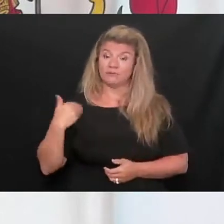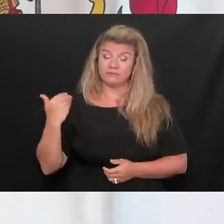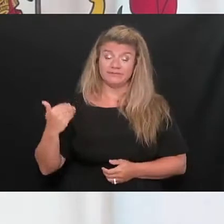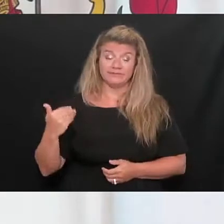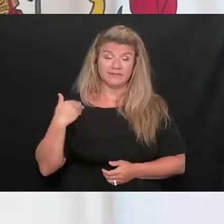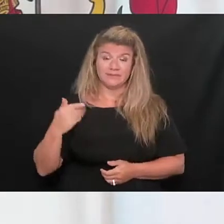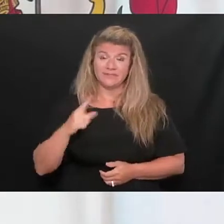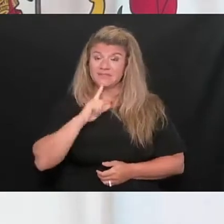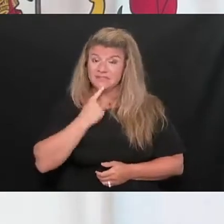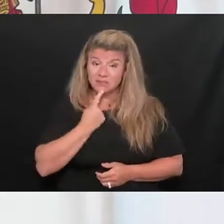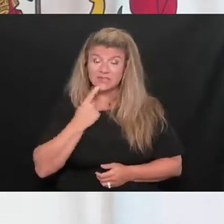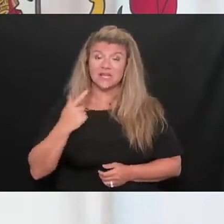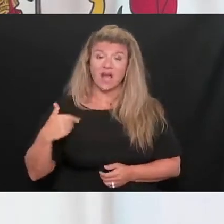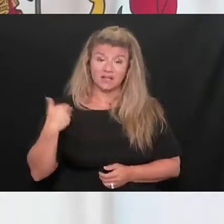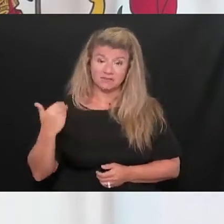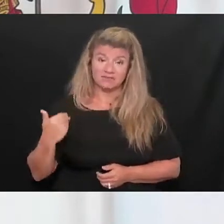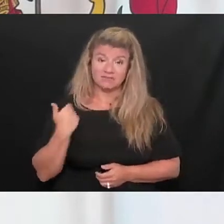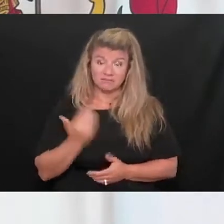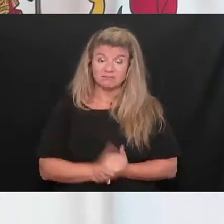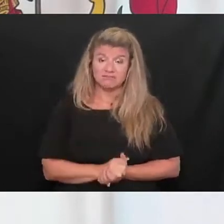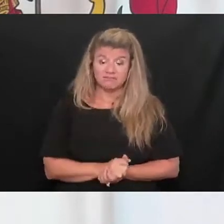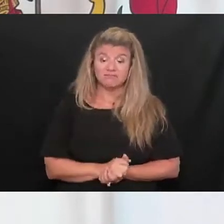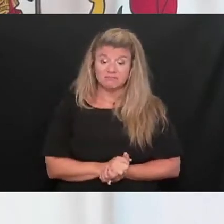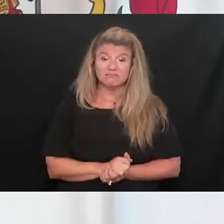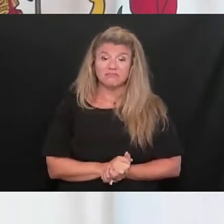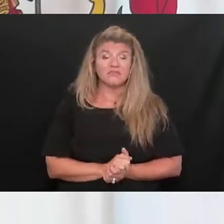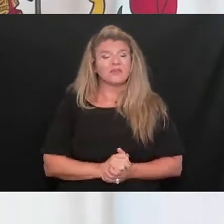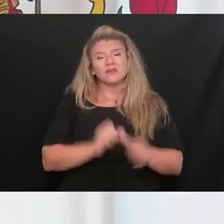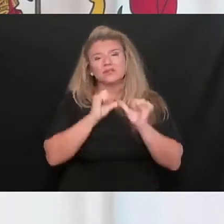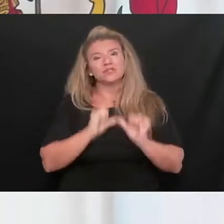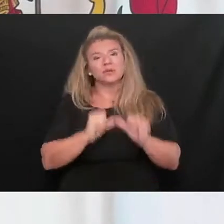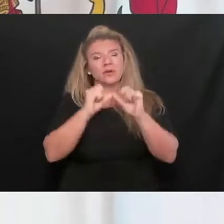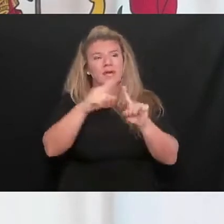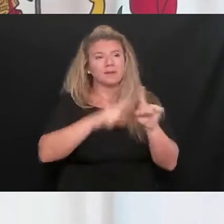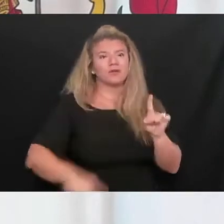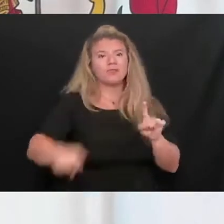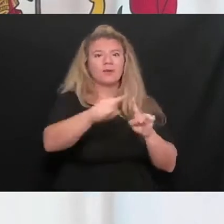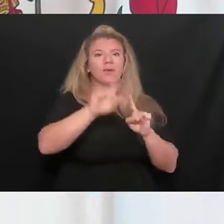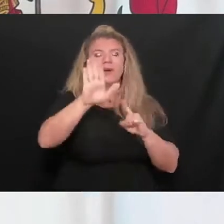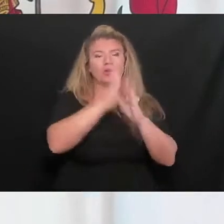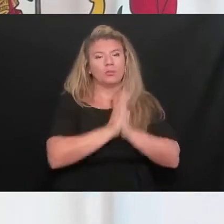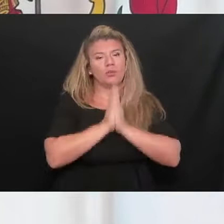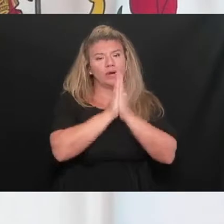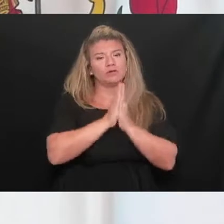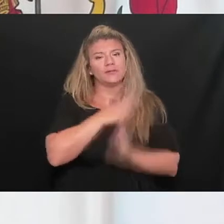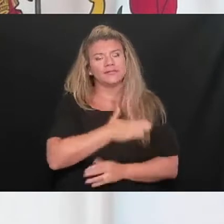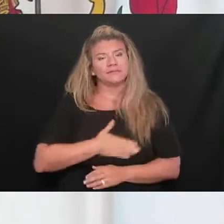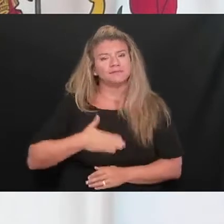too young. So keep all those folks in your prayers, please.